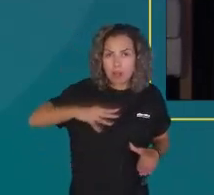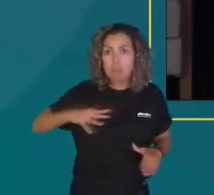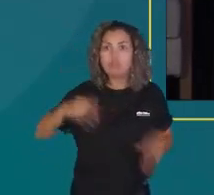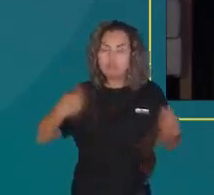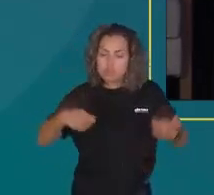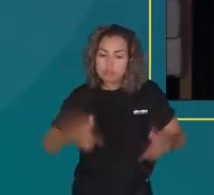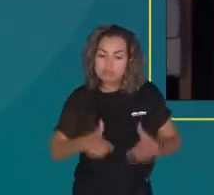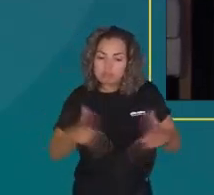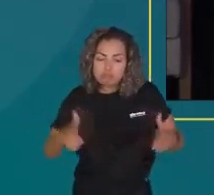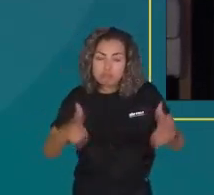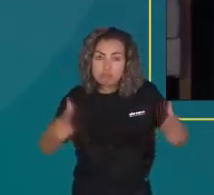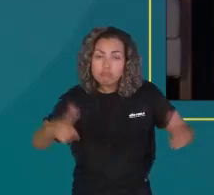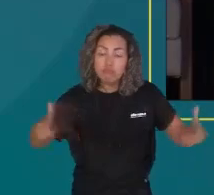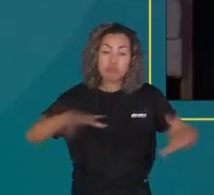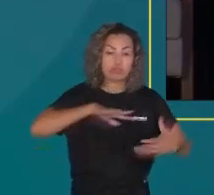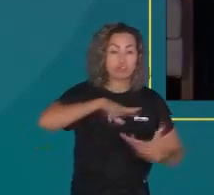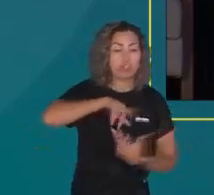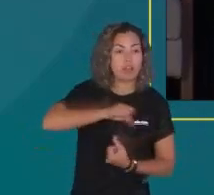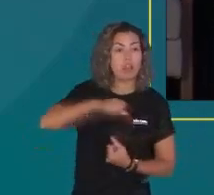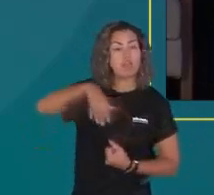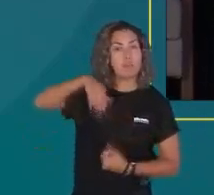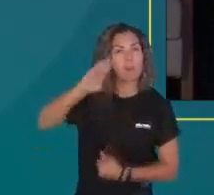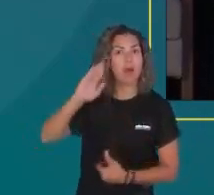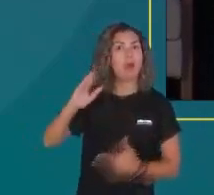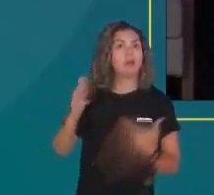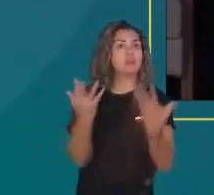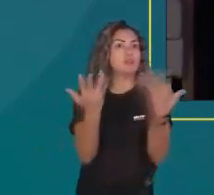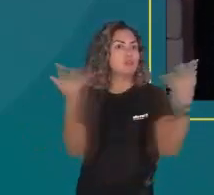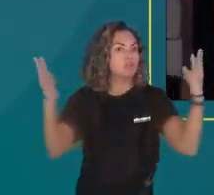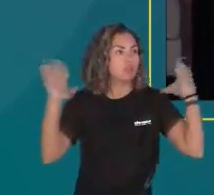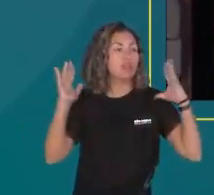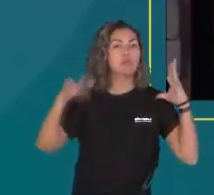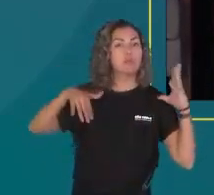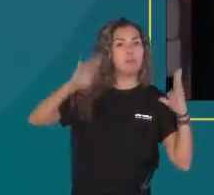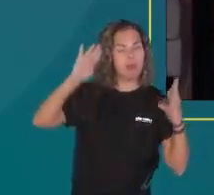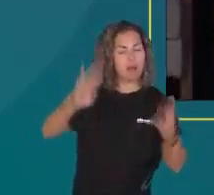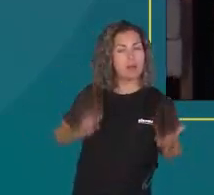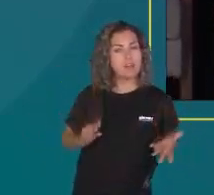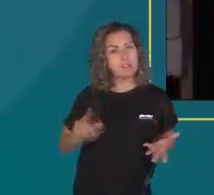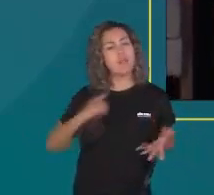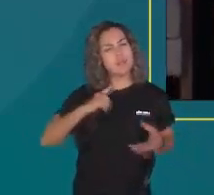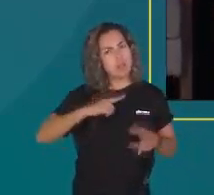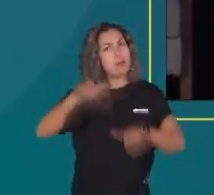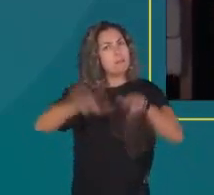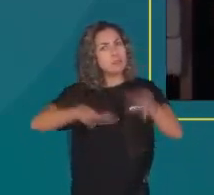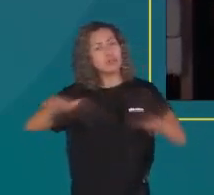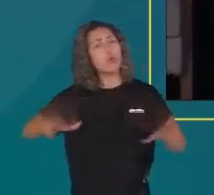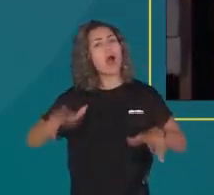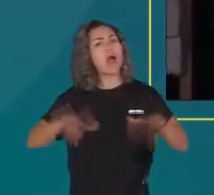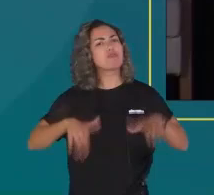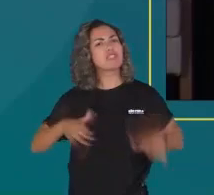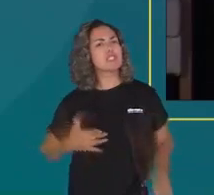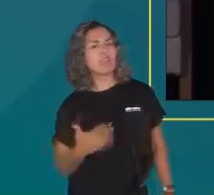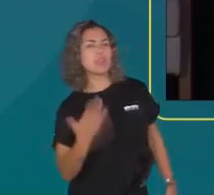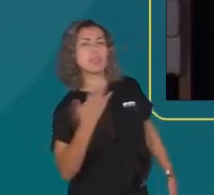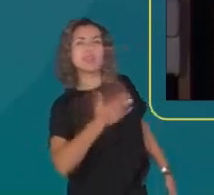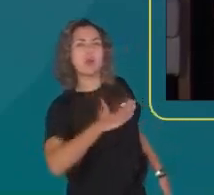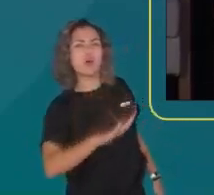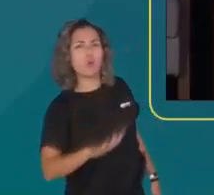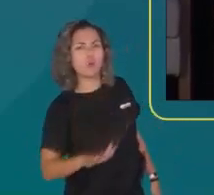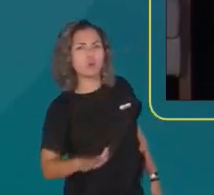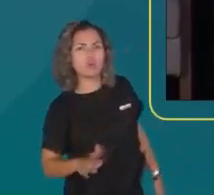sustainably. And so we're having a lot of pushback from some people as we move in this direction